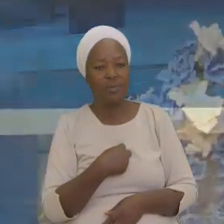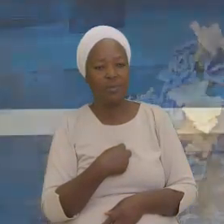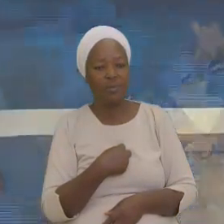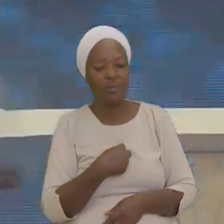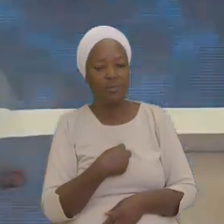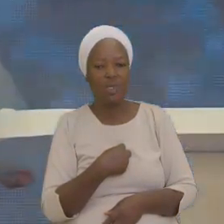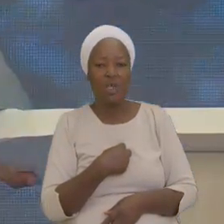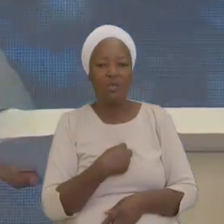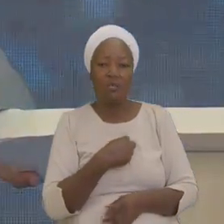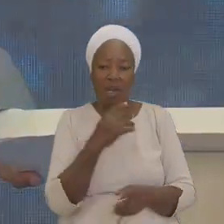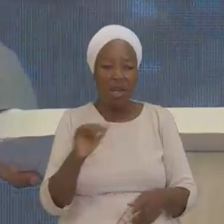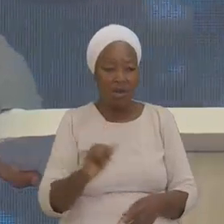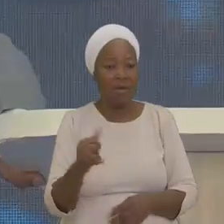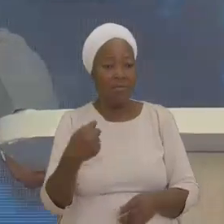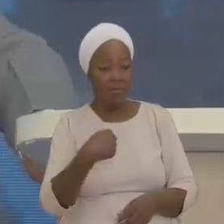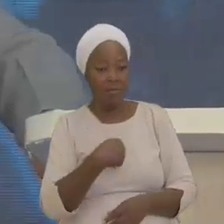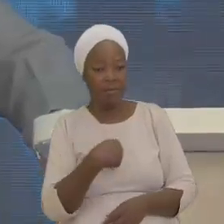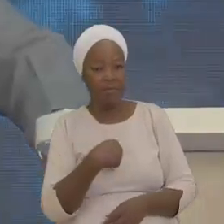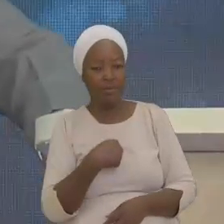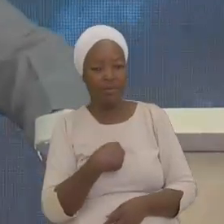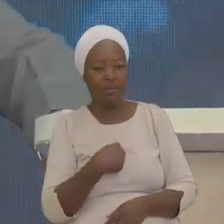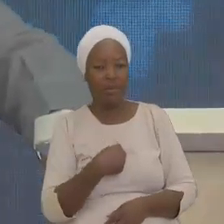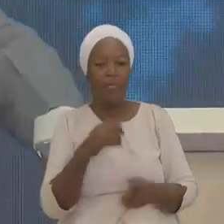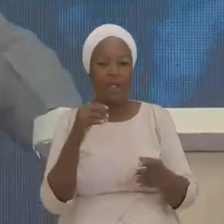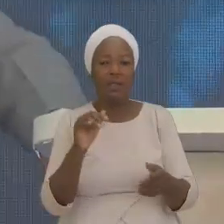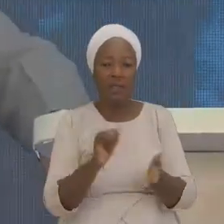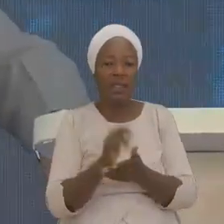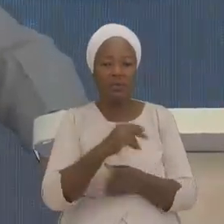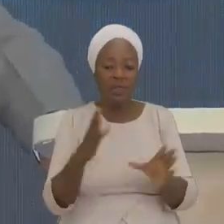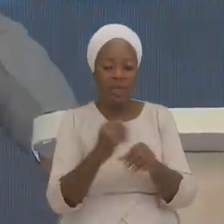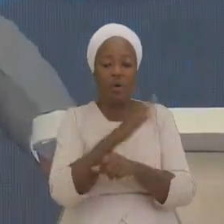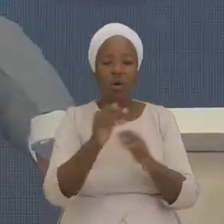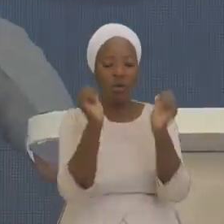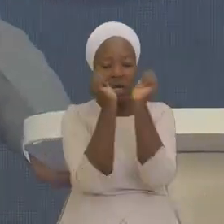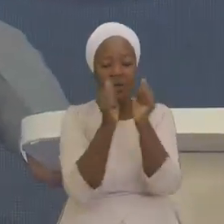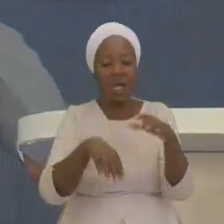Like unto me, that will take all captives out of Egypt,